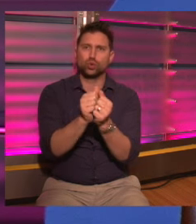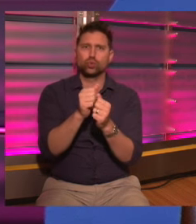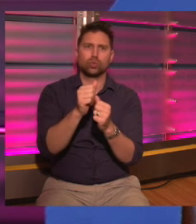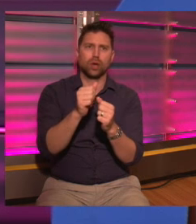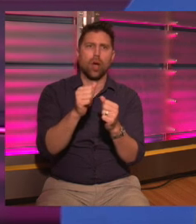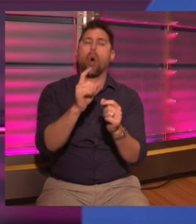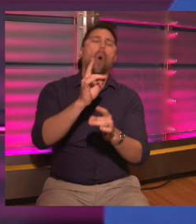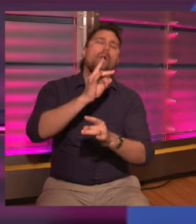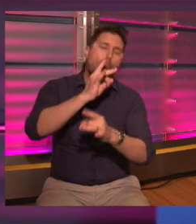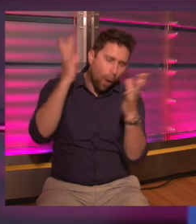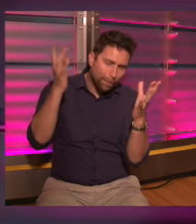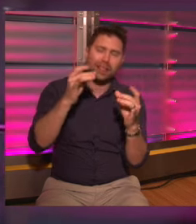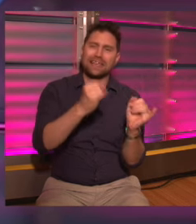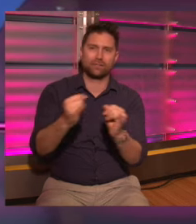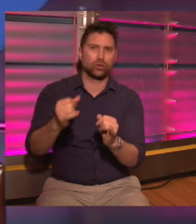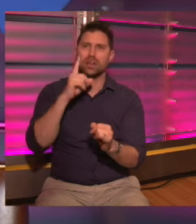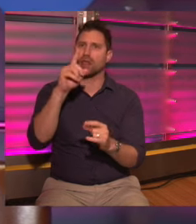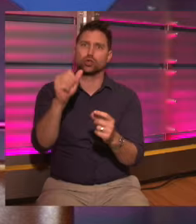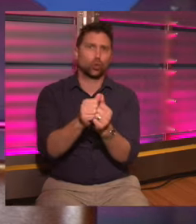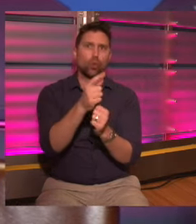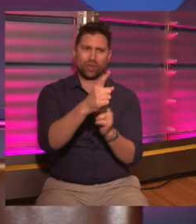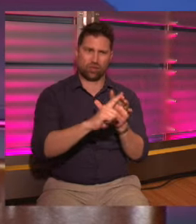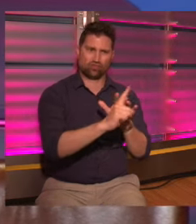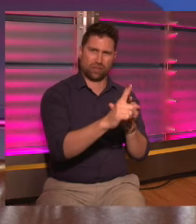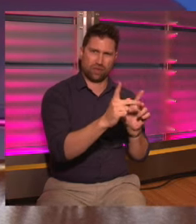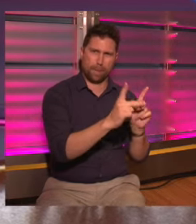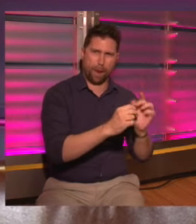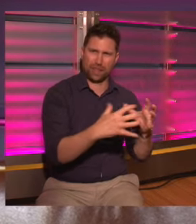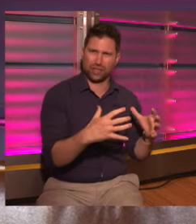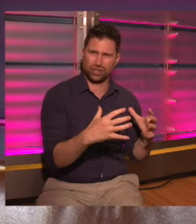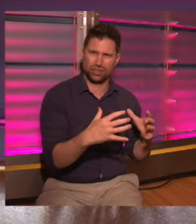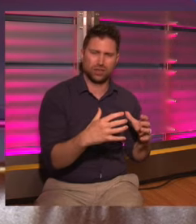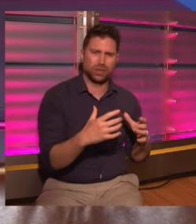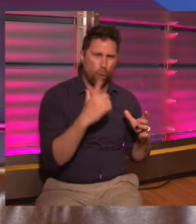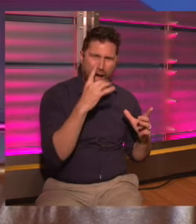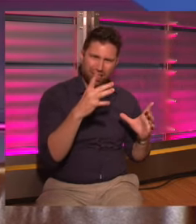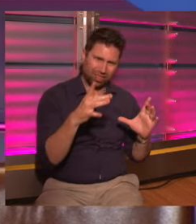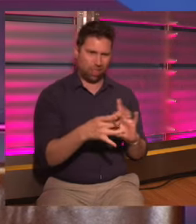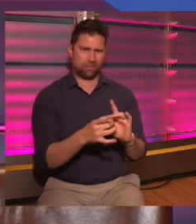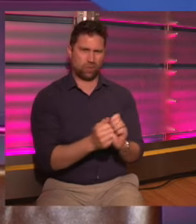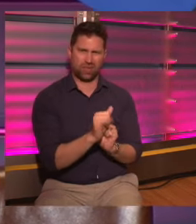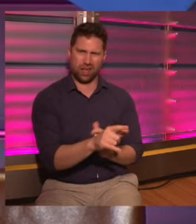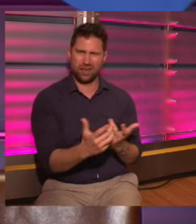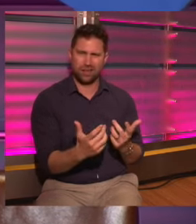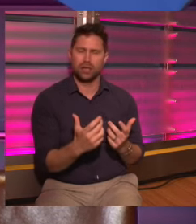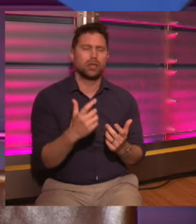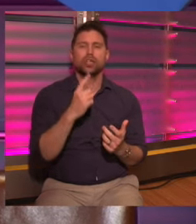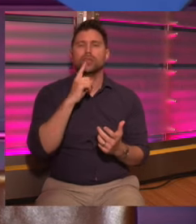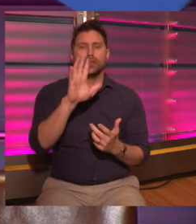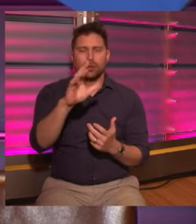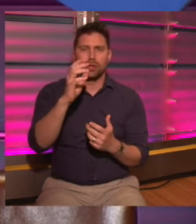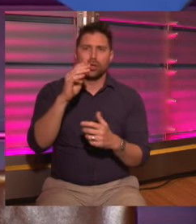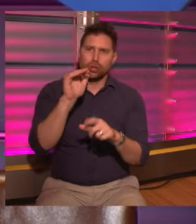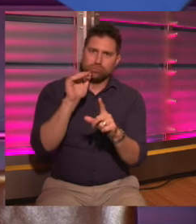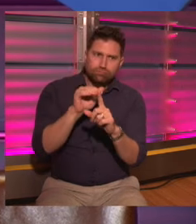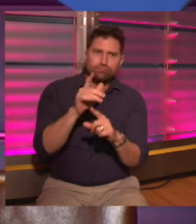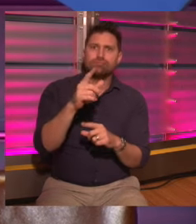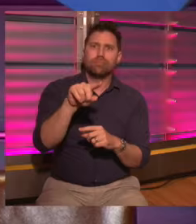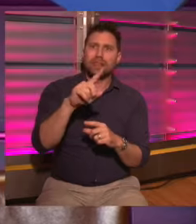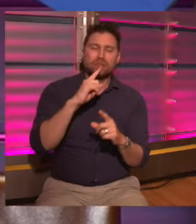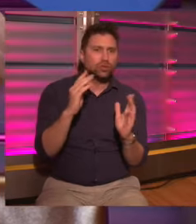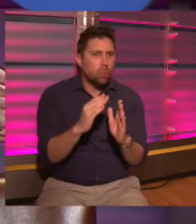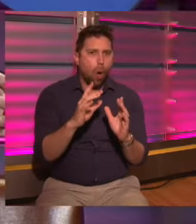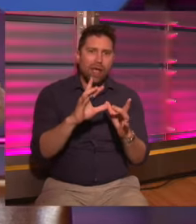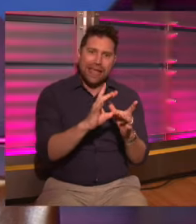population. And I think what it just reminded us of was this is such a smaller, more interconnected world that there is no way we